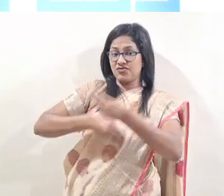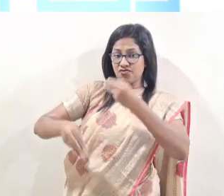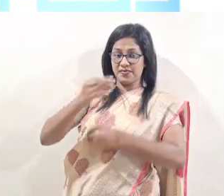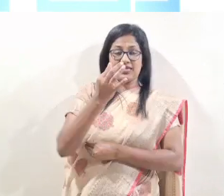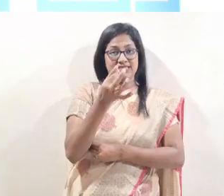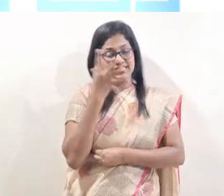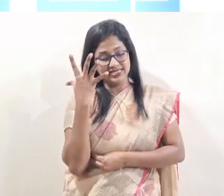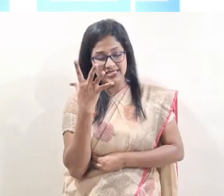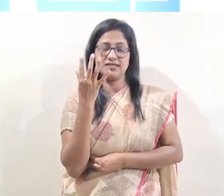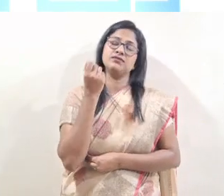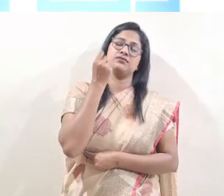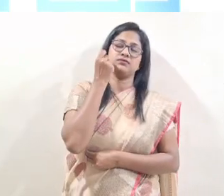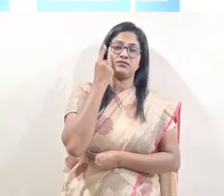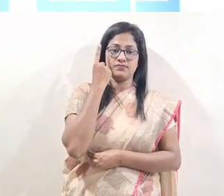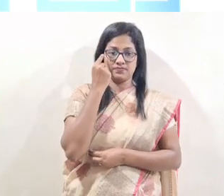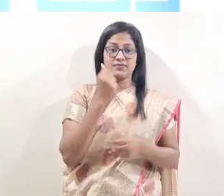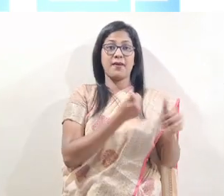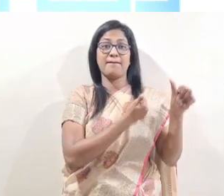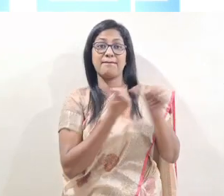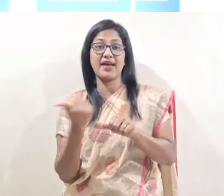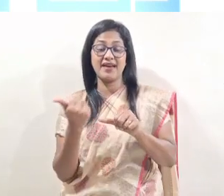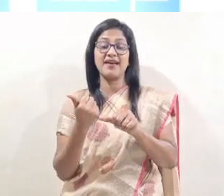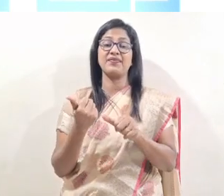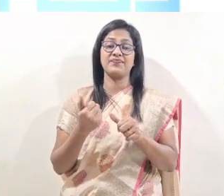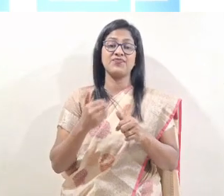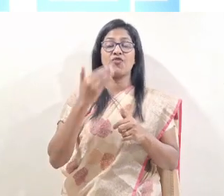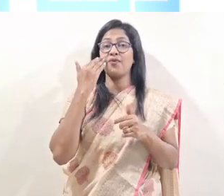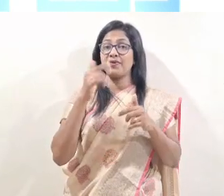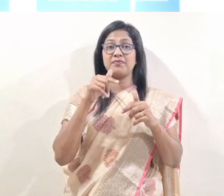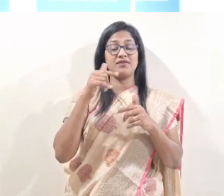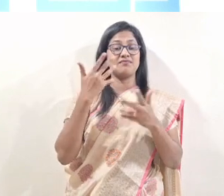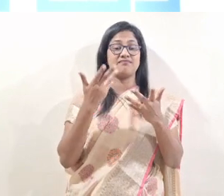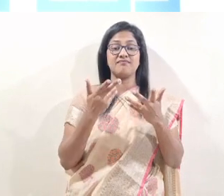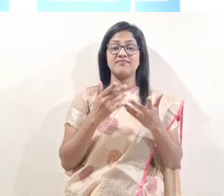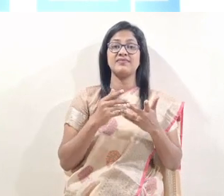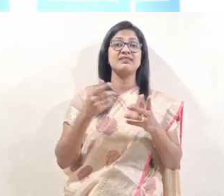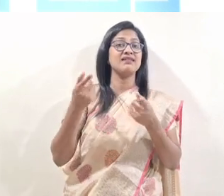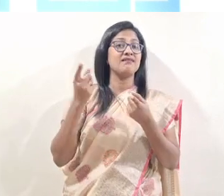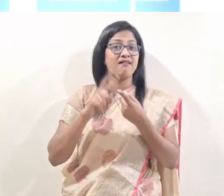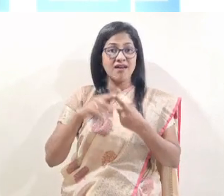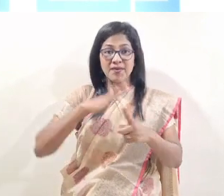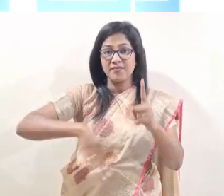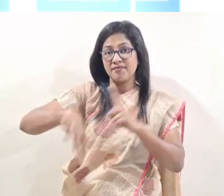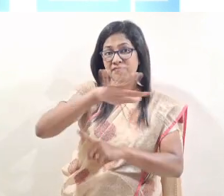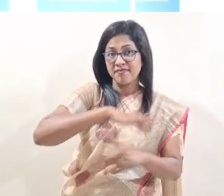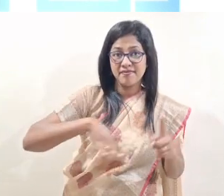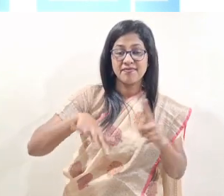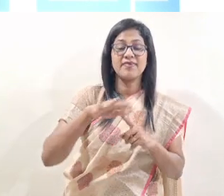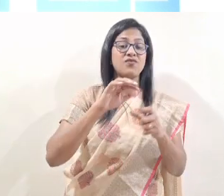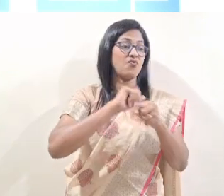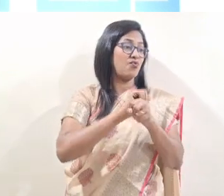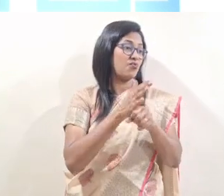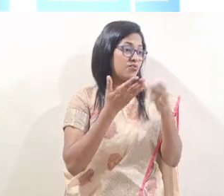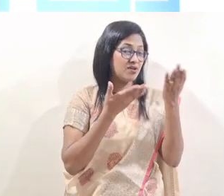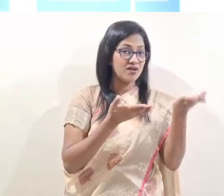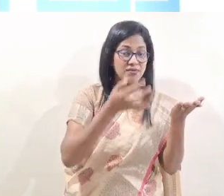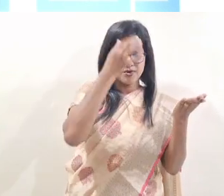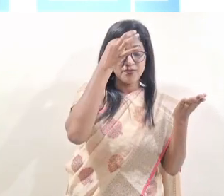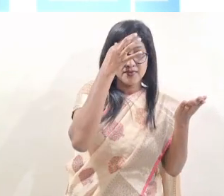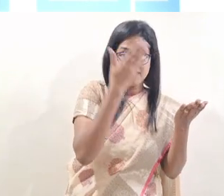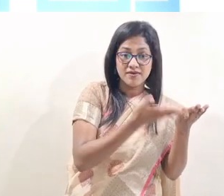resilience, and we heard about how to overcome situations like